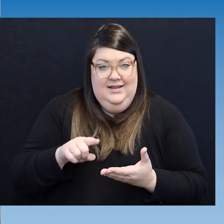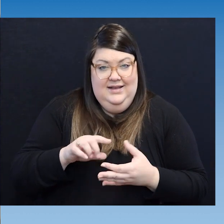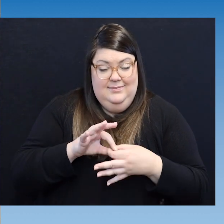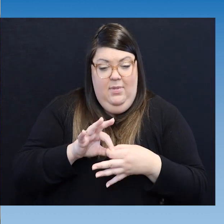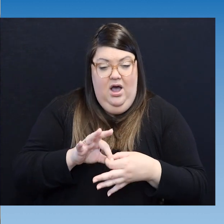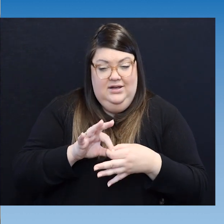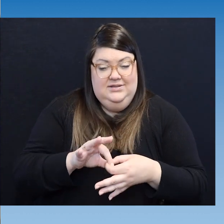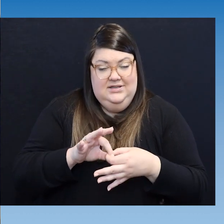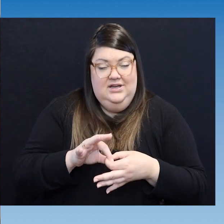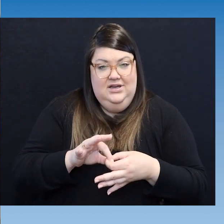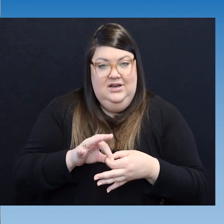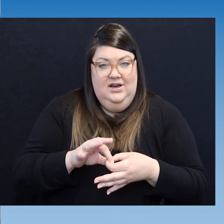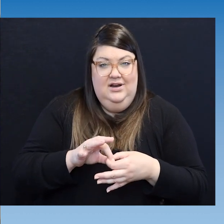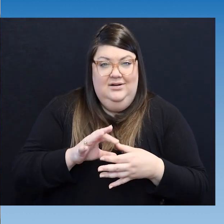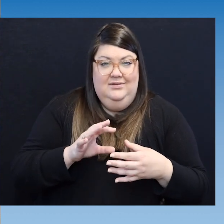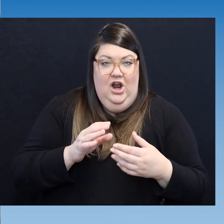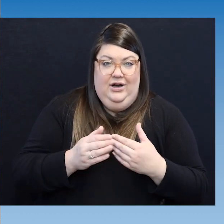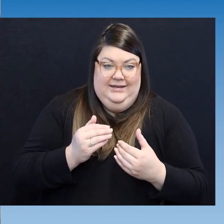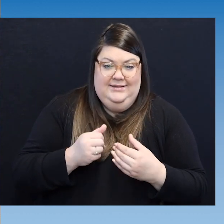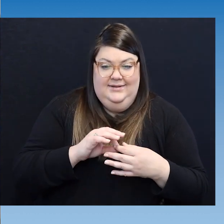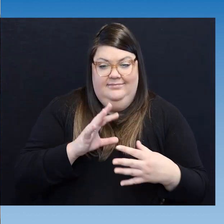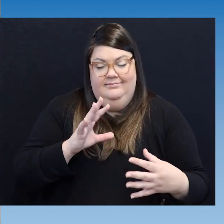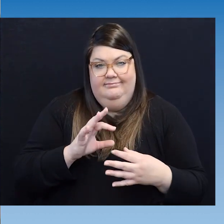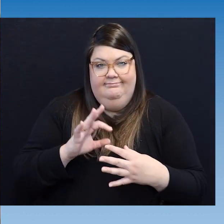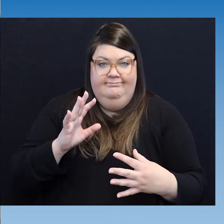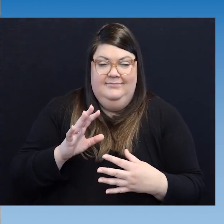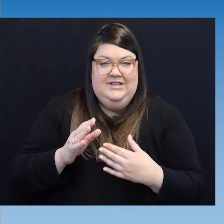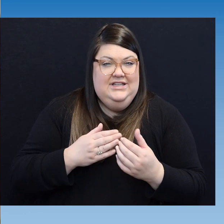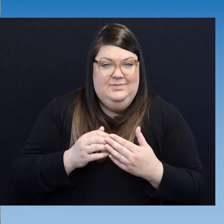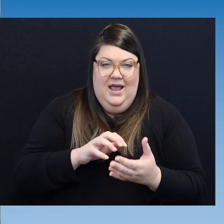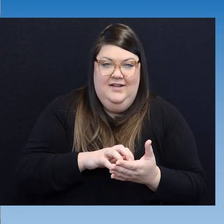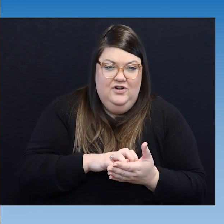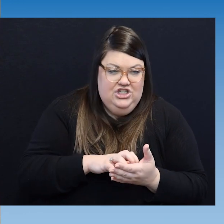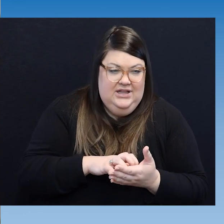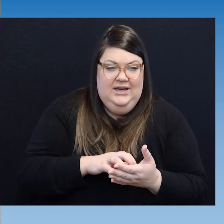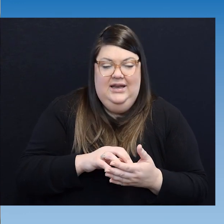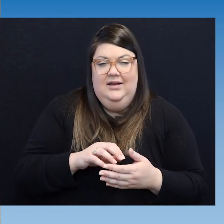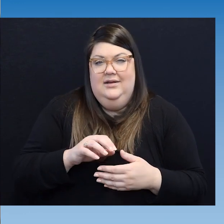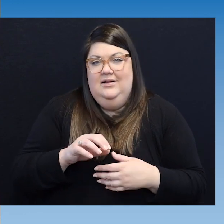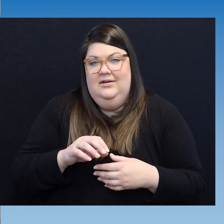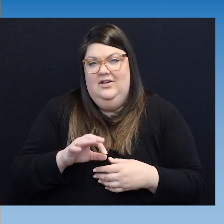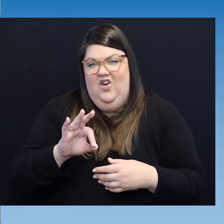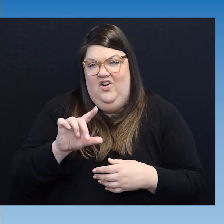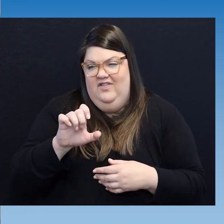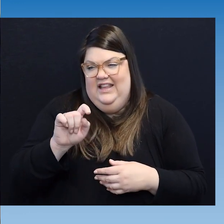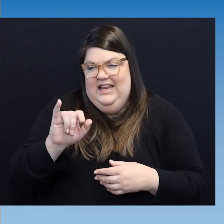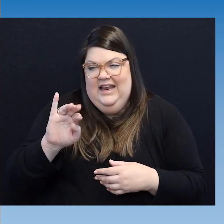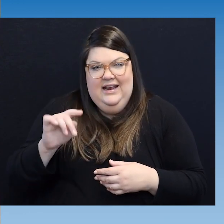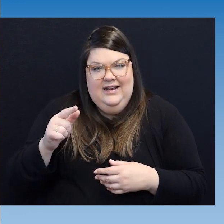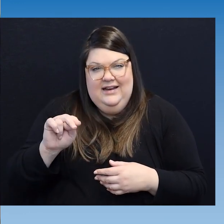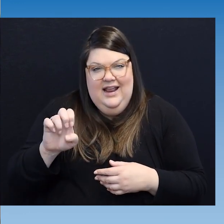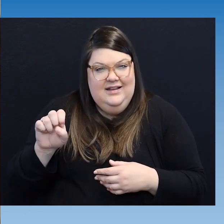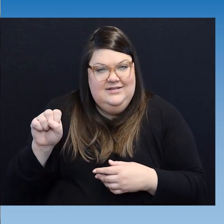bonds are fleeting, despite their fragility, despite their fleetingness, that